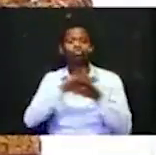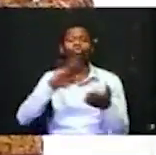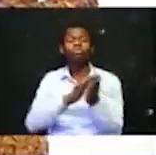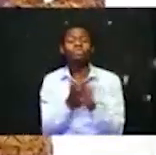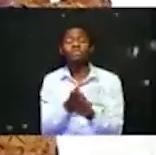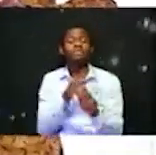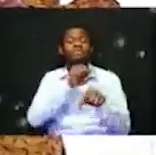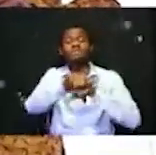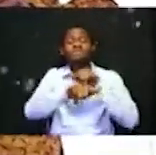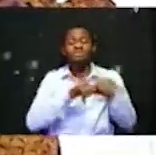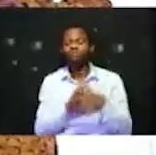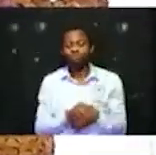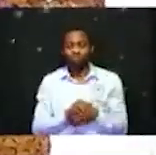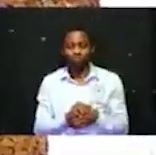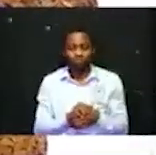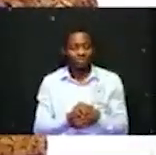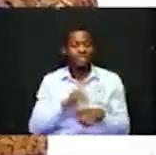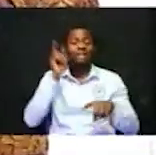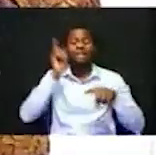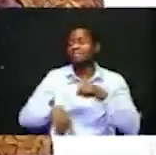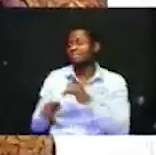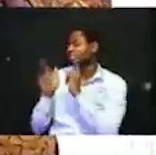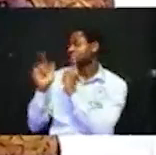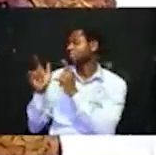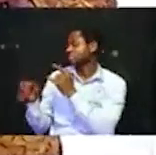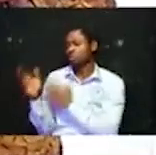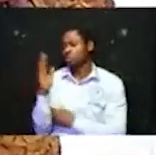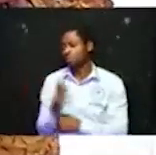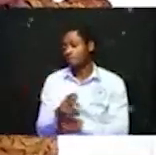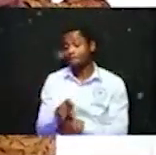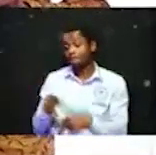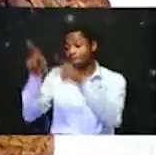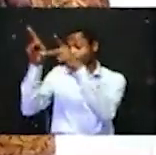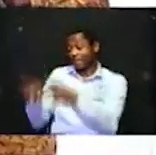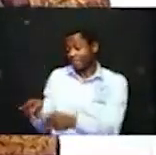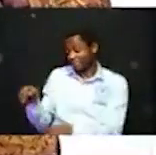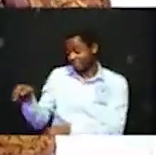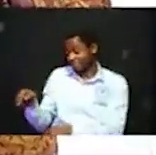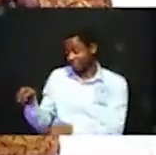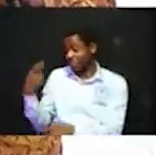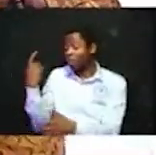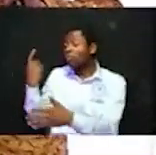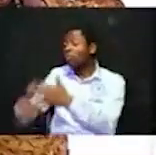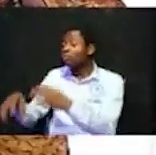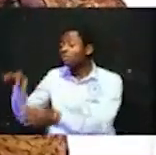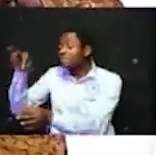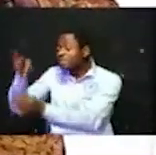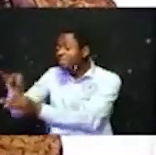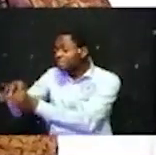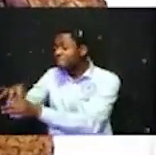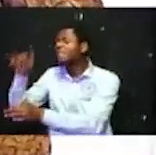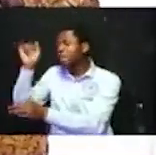be mocked. A man reaps what he sows. Moma won nada mo na onyankopon won si na